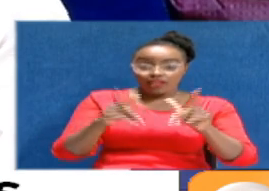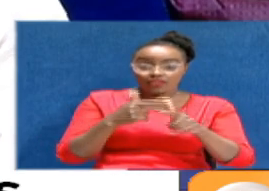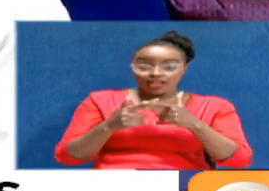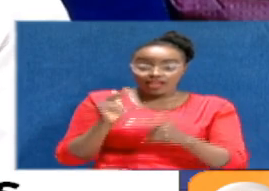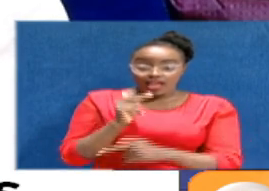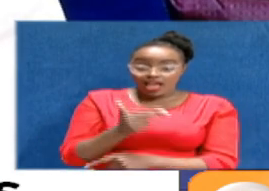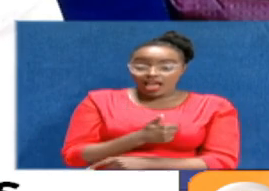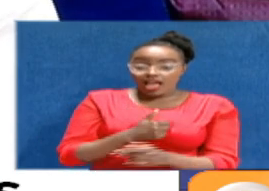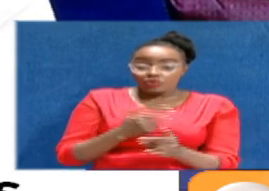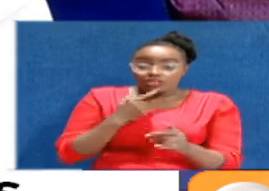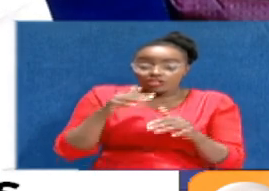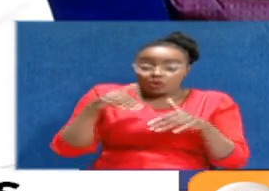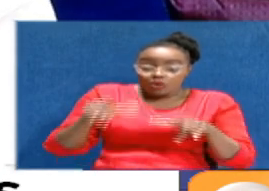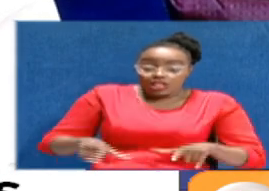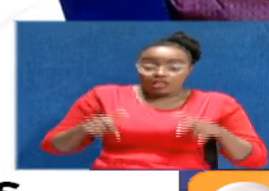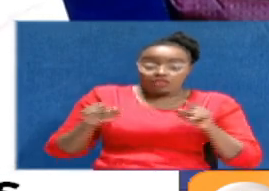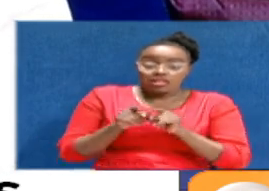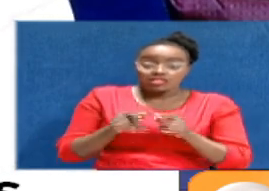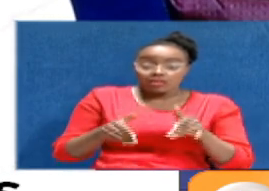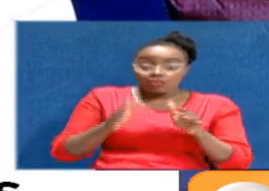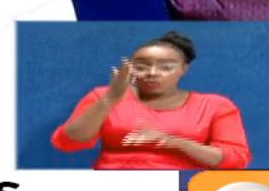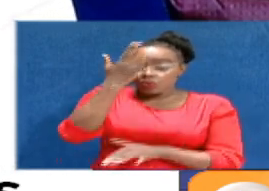going to live this way because